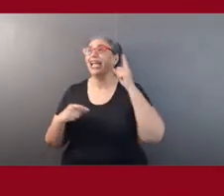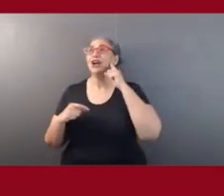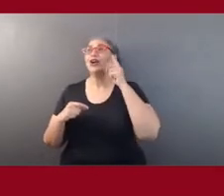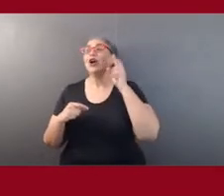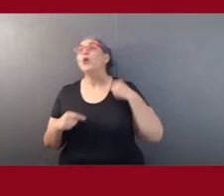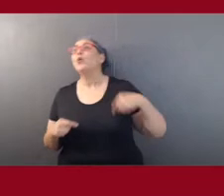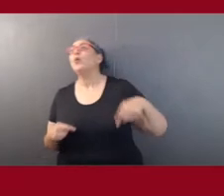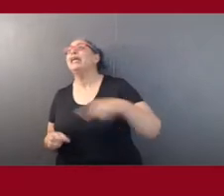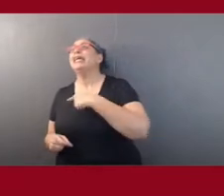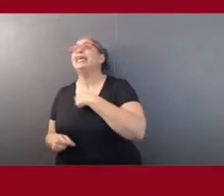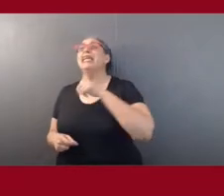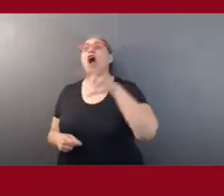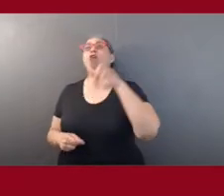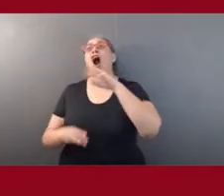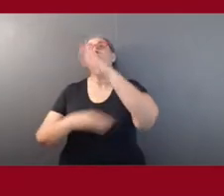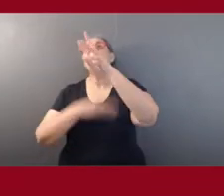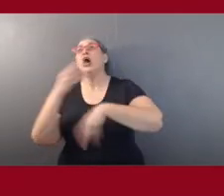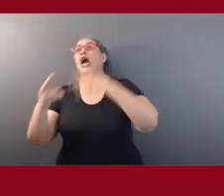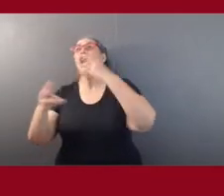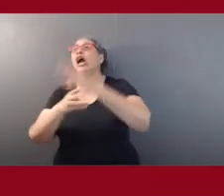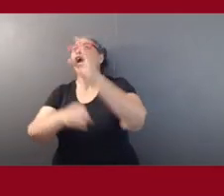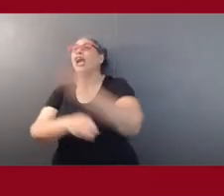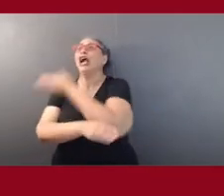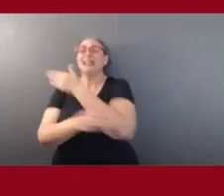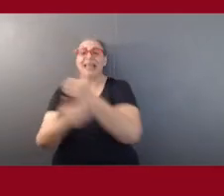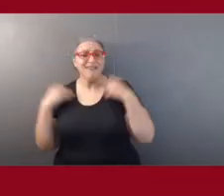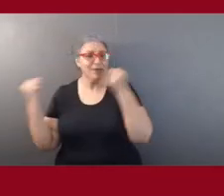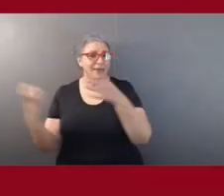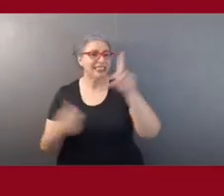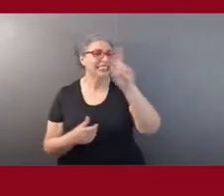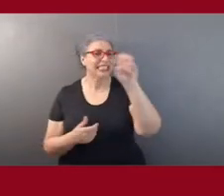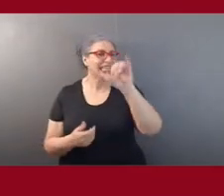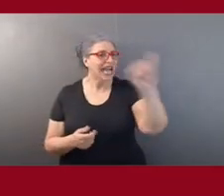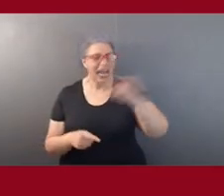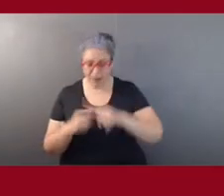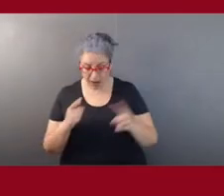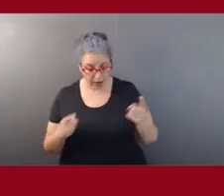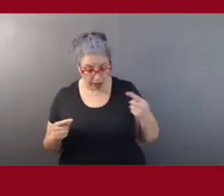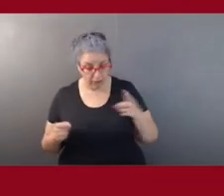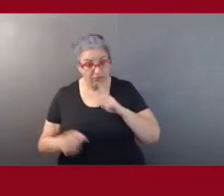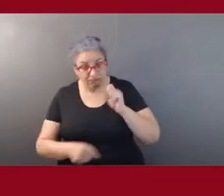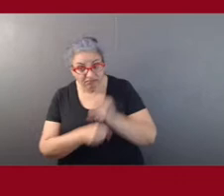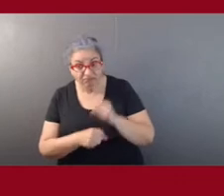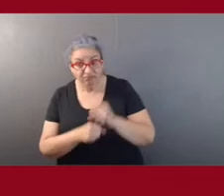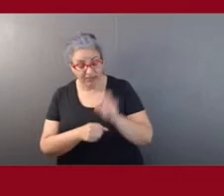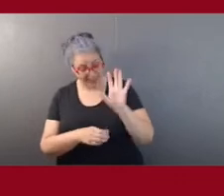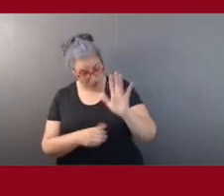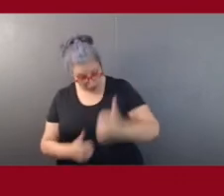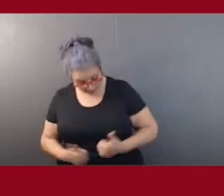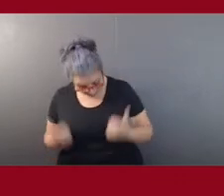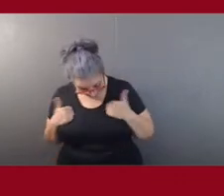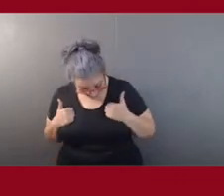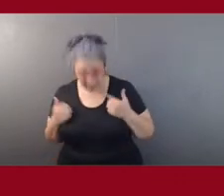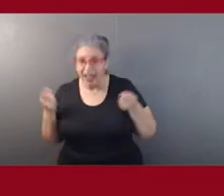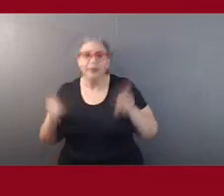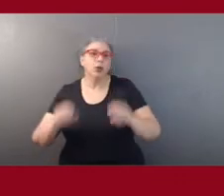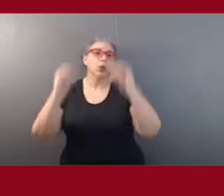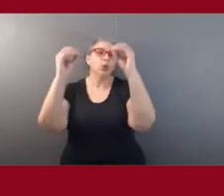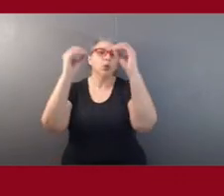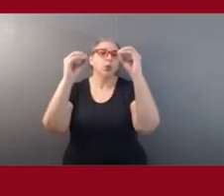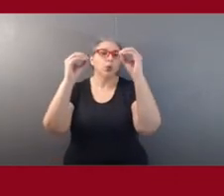in, and then all this diversity and inclusion is going to exist, but it doesn't exist anywhere outside the world. And like really trying to get people to dial